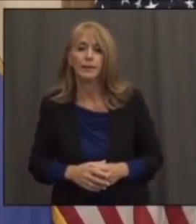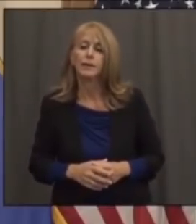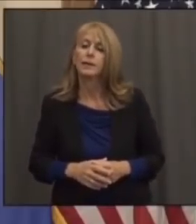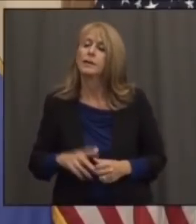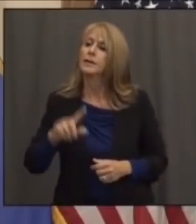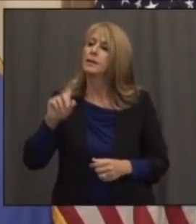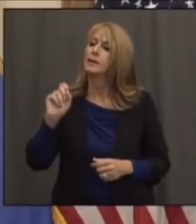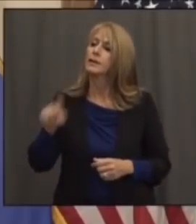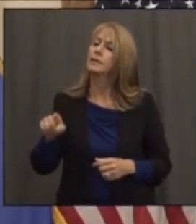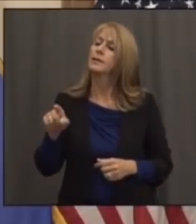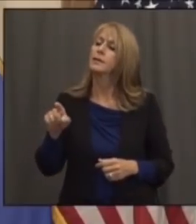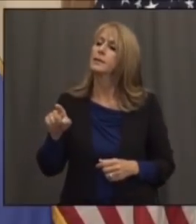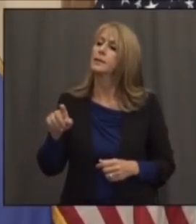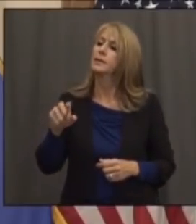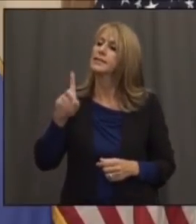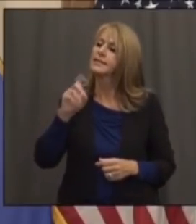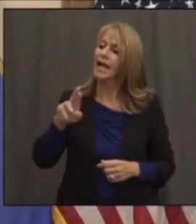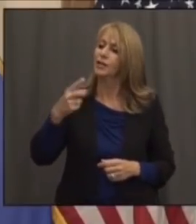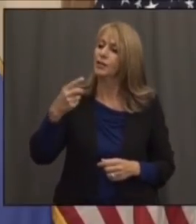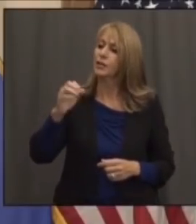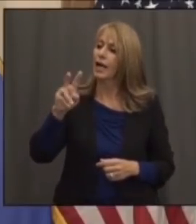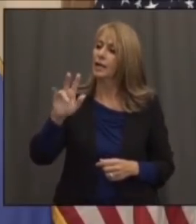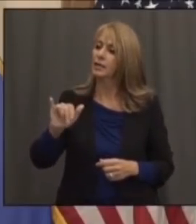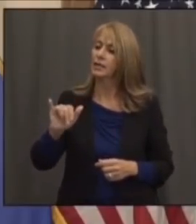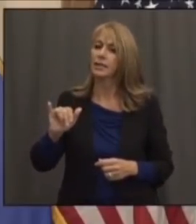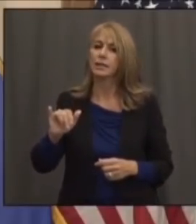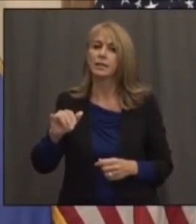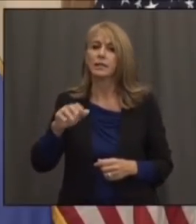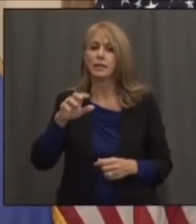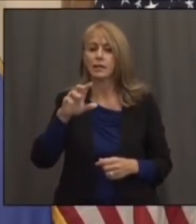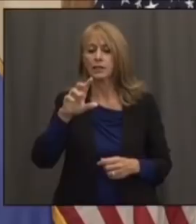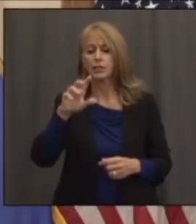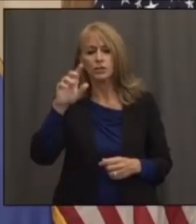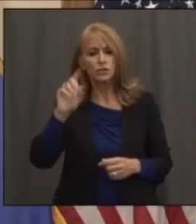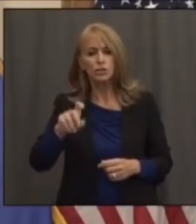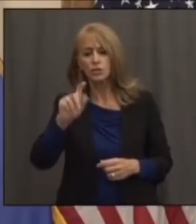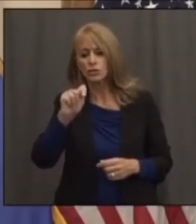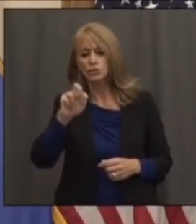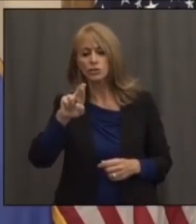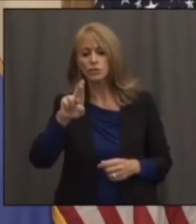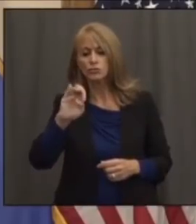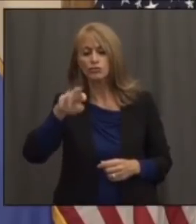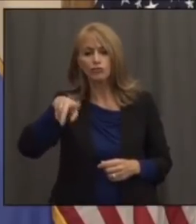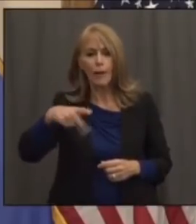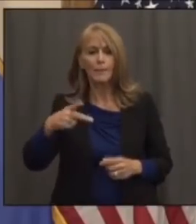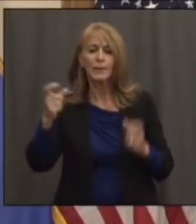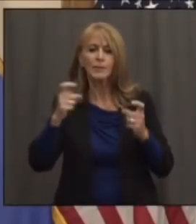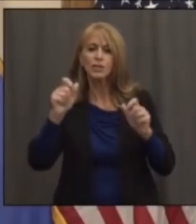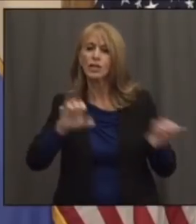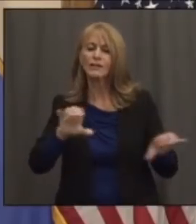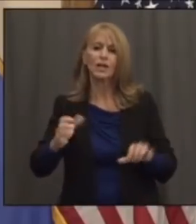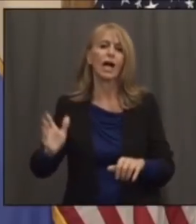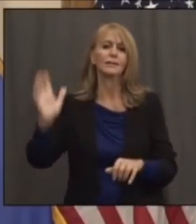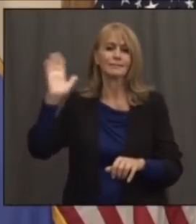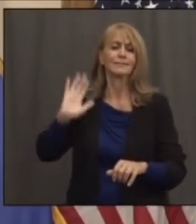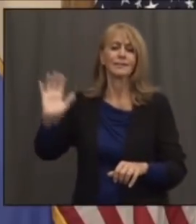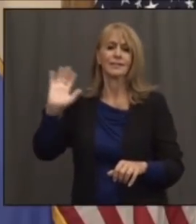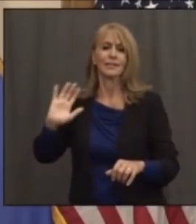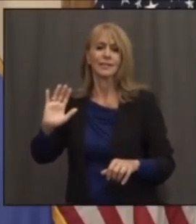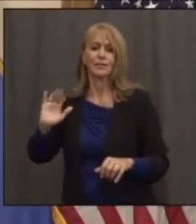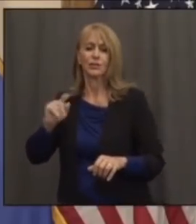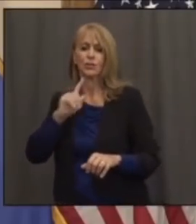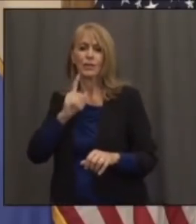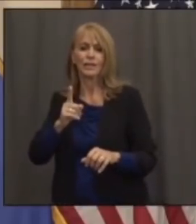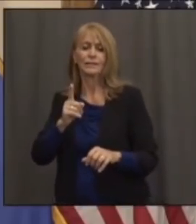you as well. What should the Trump administration have? Is there anything the Trump administration could have done early on, perhaps, to nip this